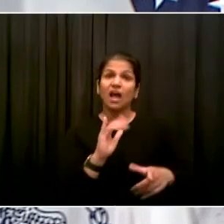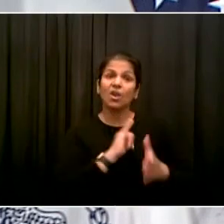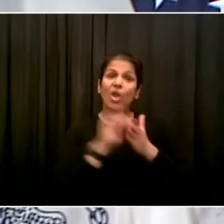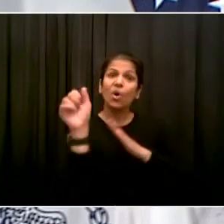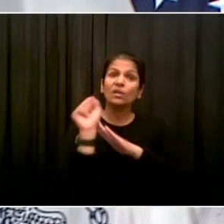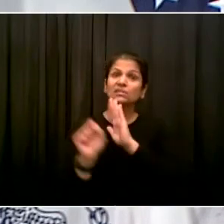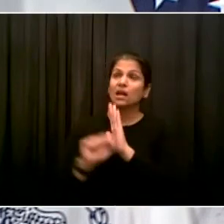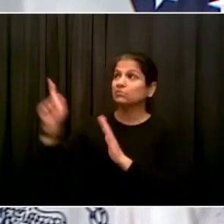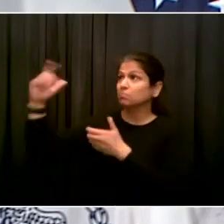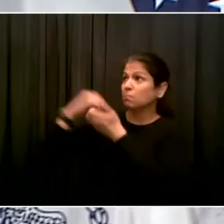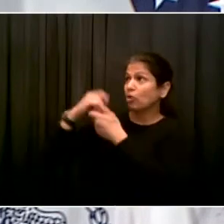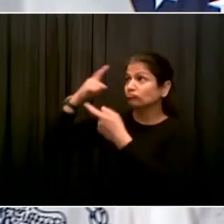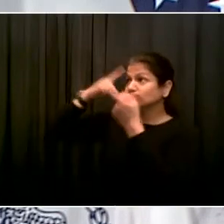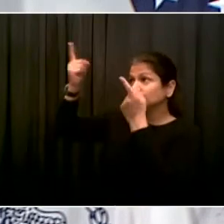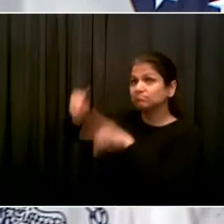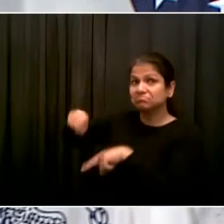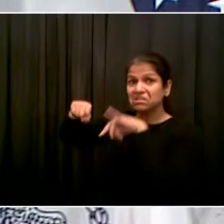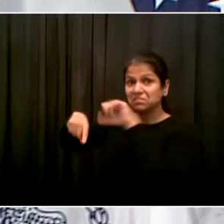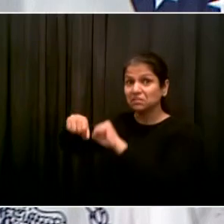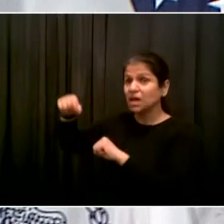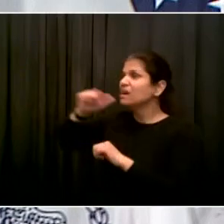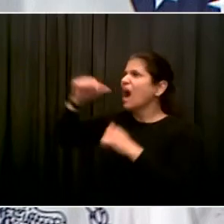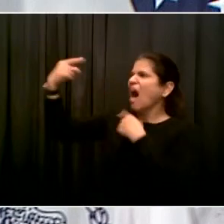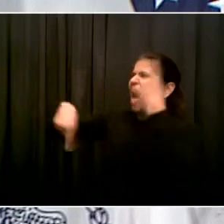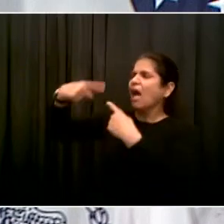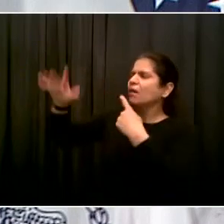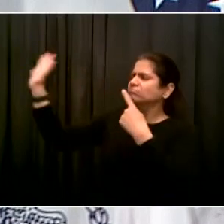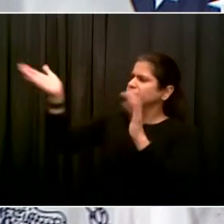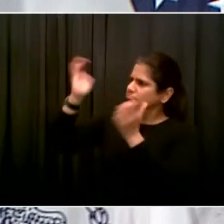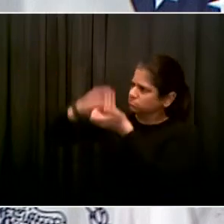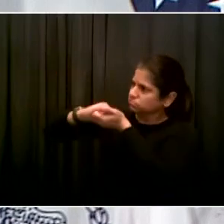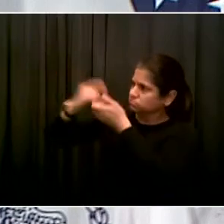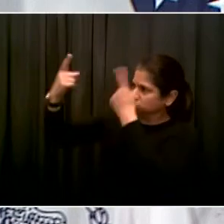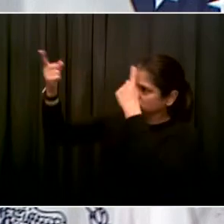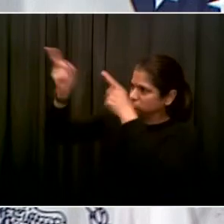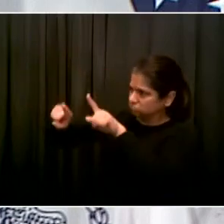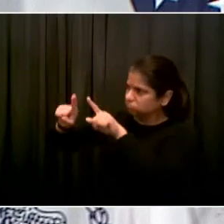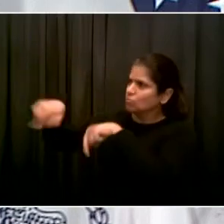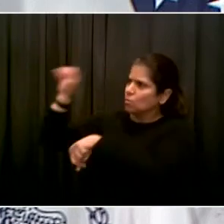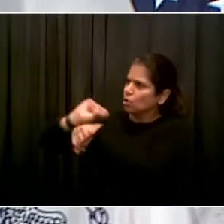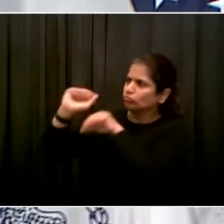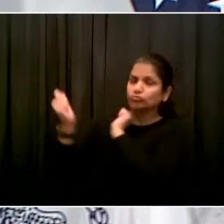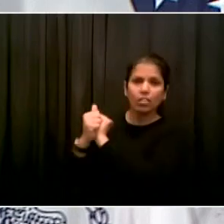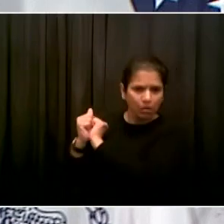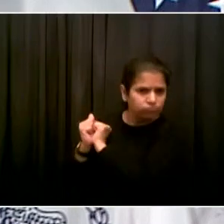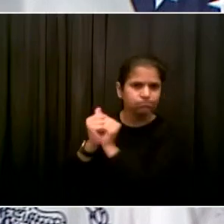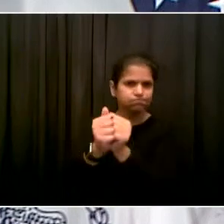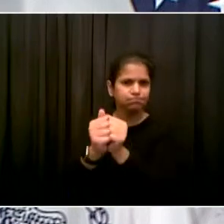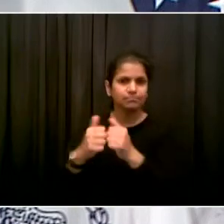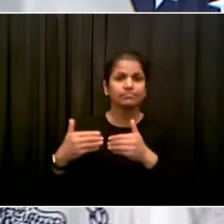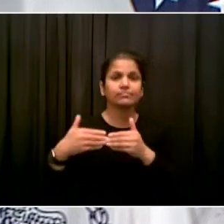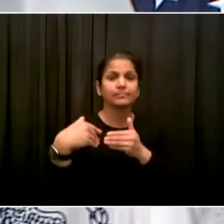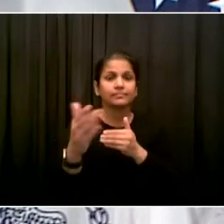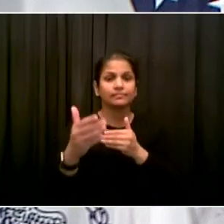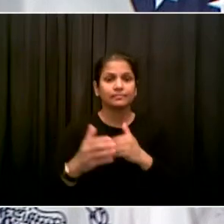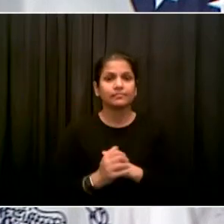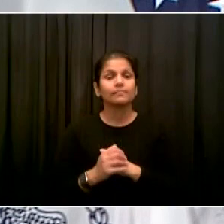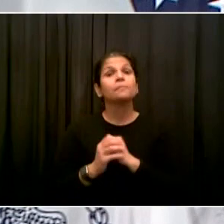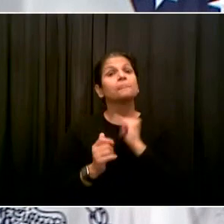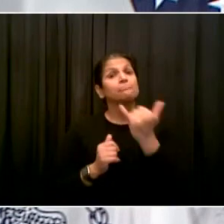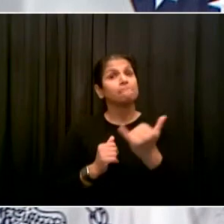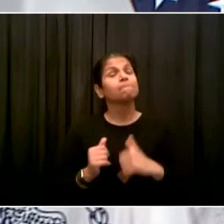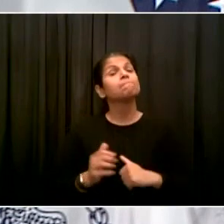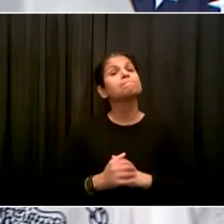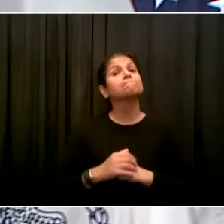we need for a recovery for all of us. Okay, now let's talk about all of us because this is important. And this is